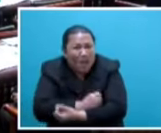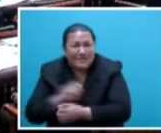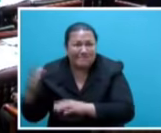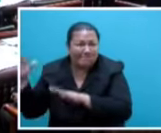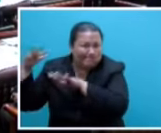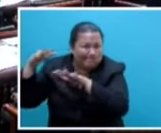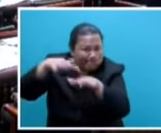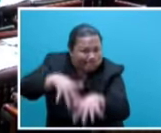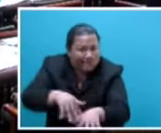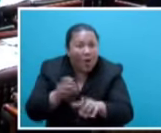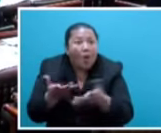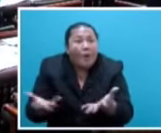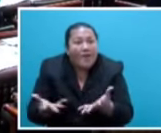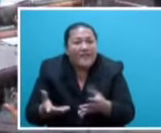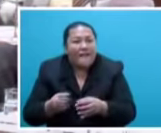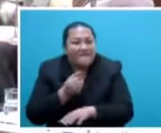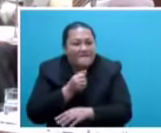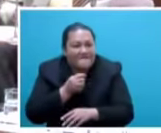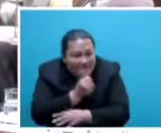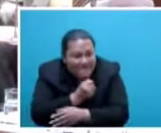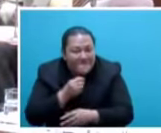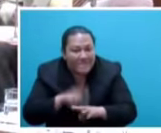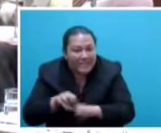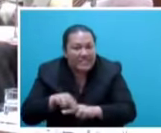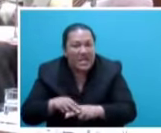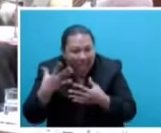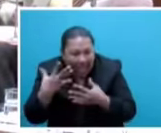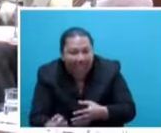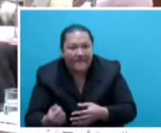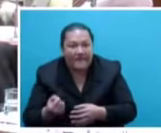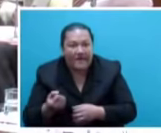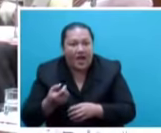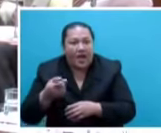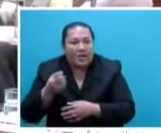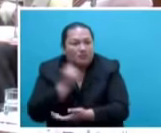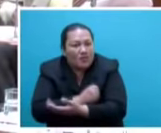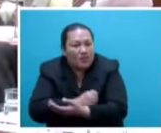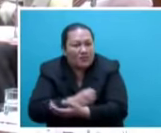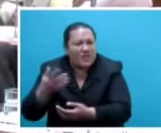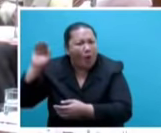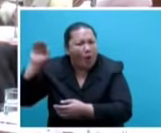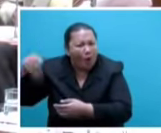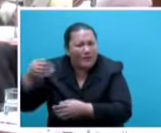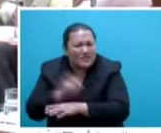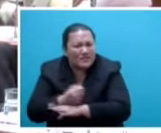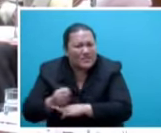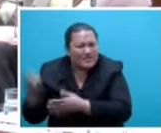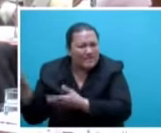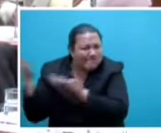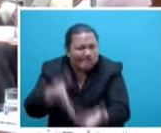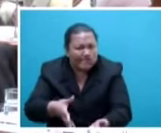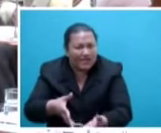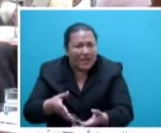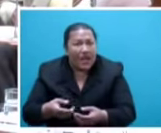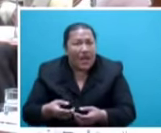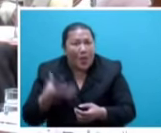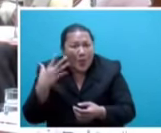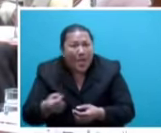and resources of our border control by way of the Navy and Customs, we had millions of dollars in freebies given away last year before the